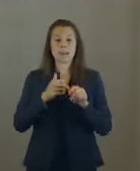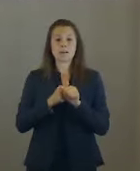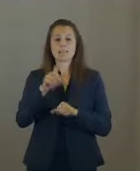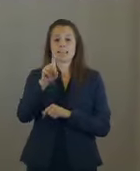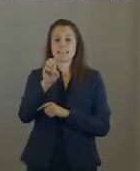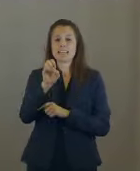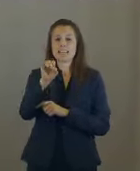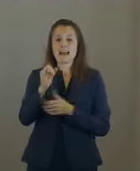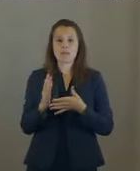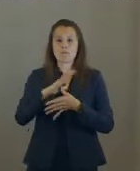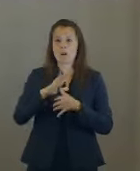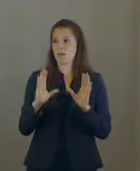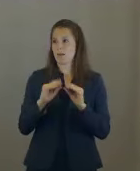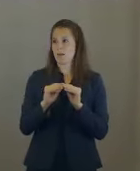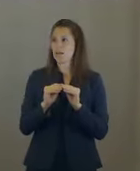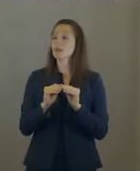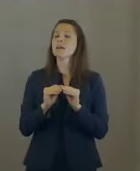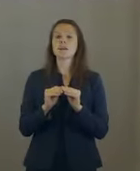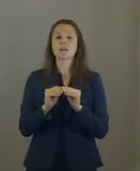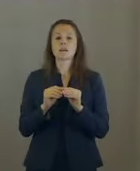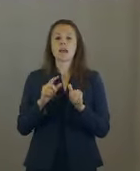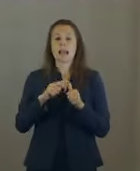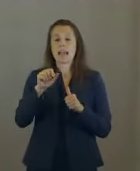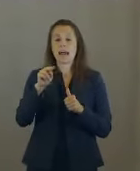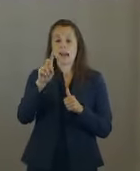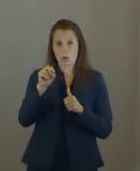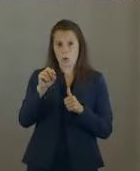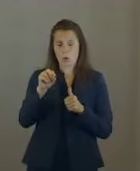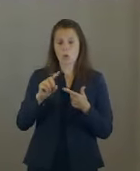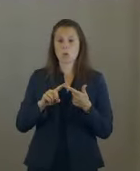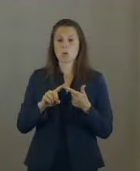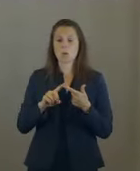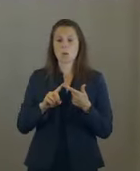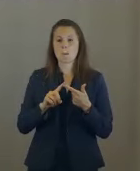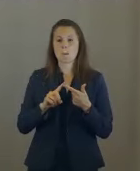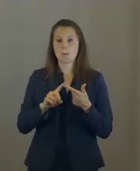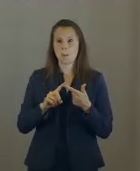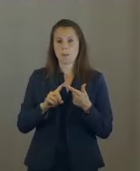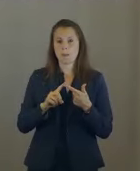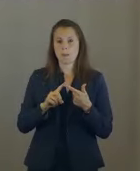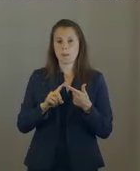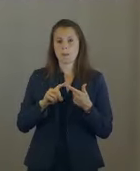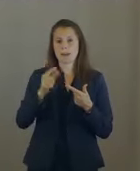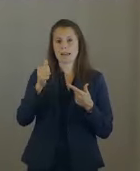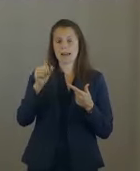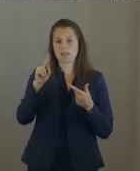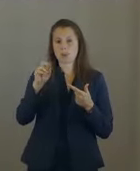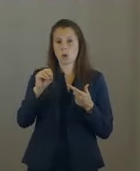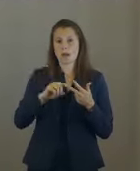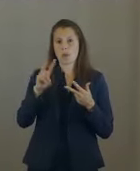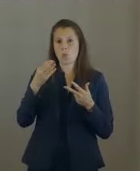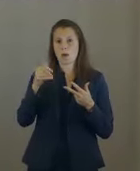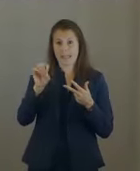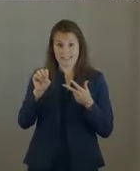from the DEI Priority Committee, which consists of Vice Chair Londo serving as the chair and committee members, Commissioners Gasco and